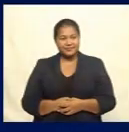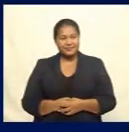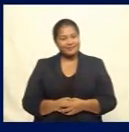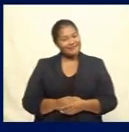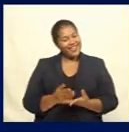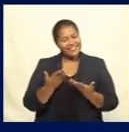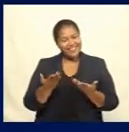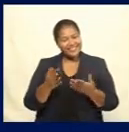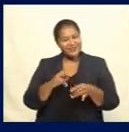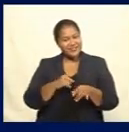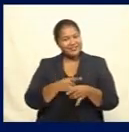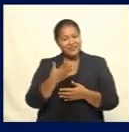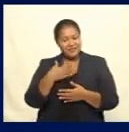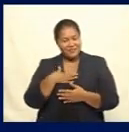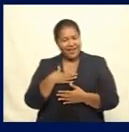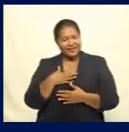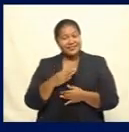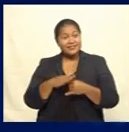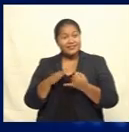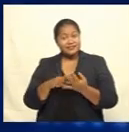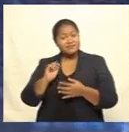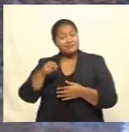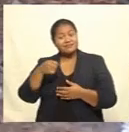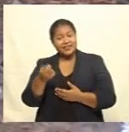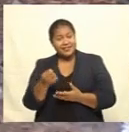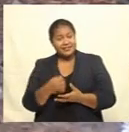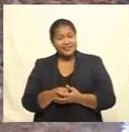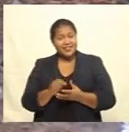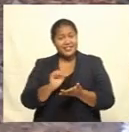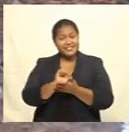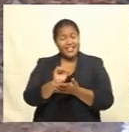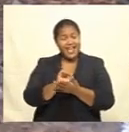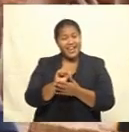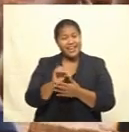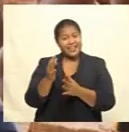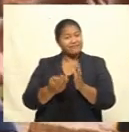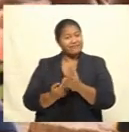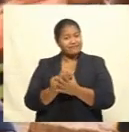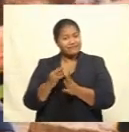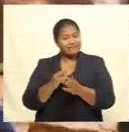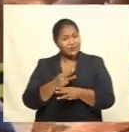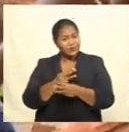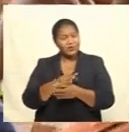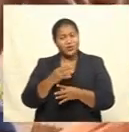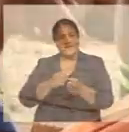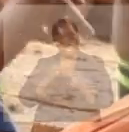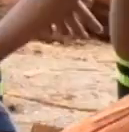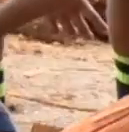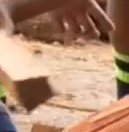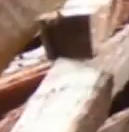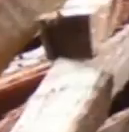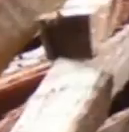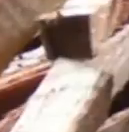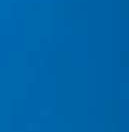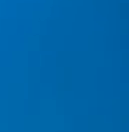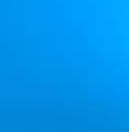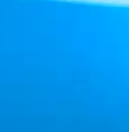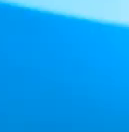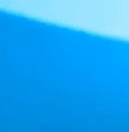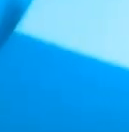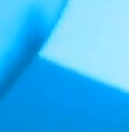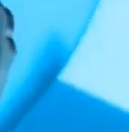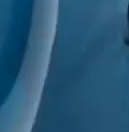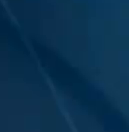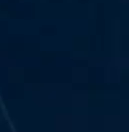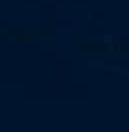That is the latest from my end, but coming up after the break, selling firewood to feed the family. Stay with us.